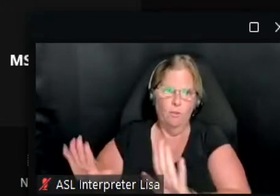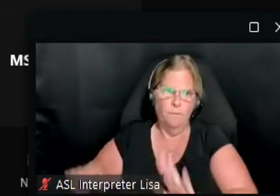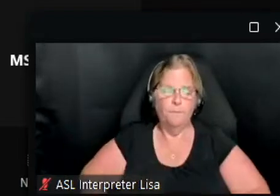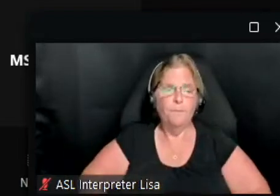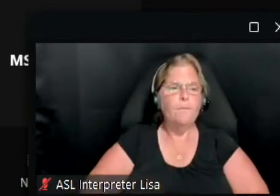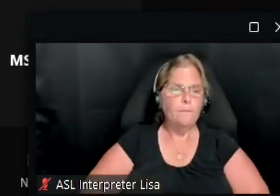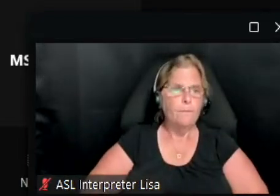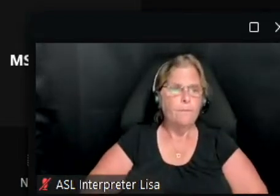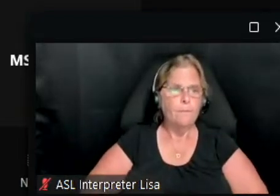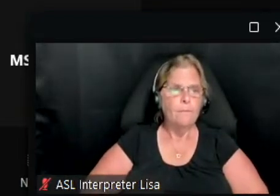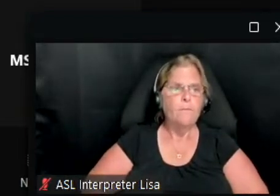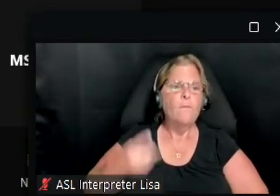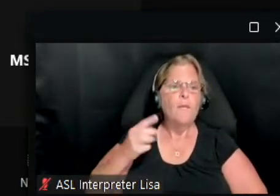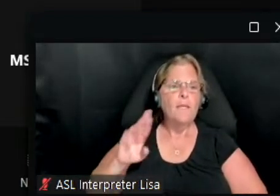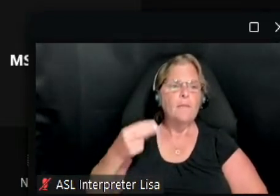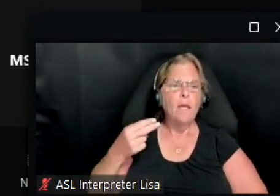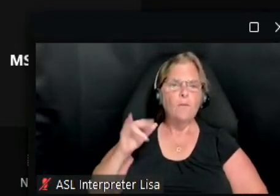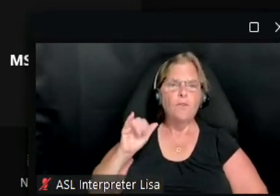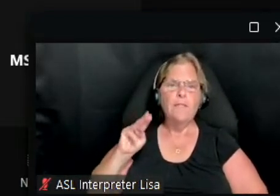Thank you.